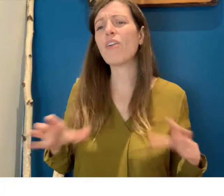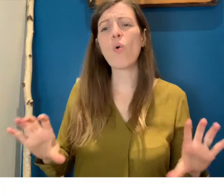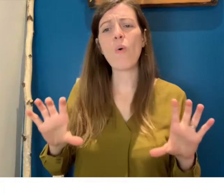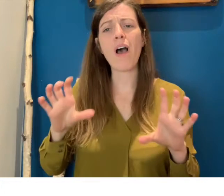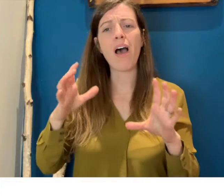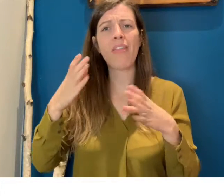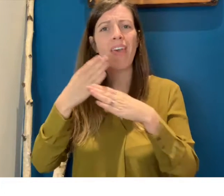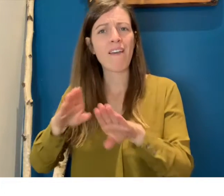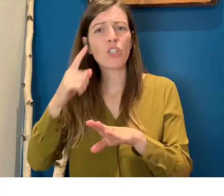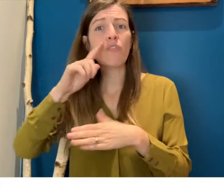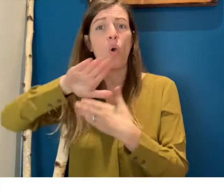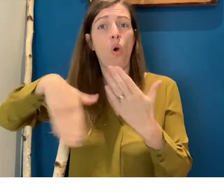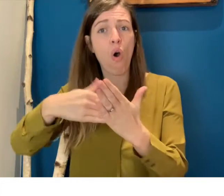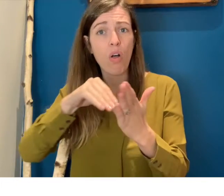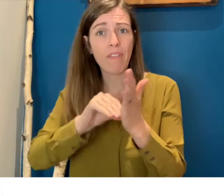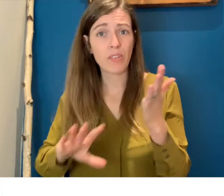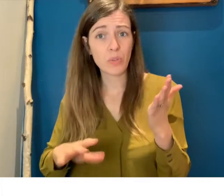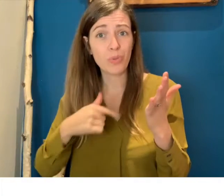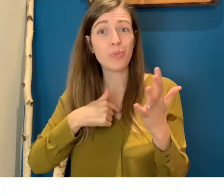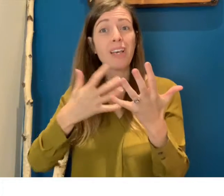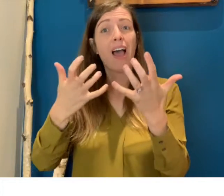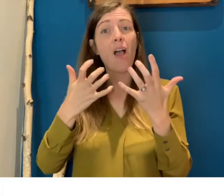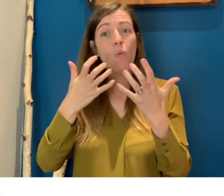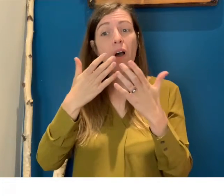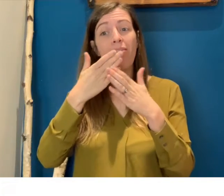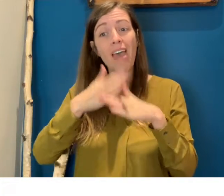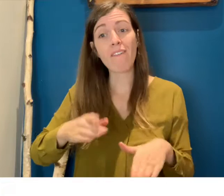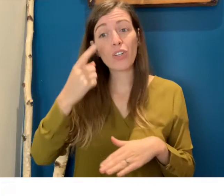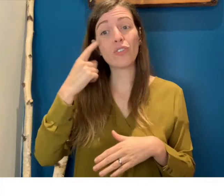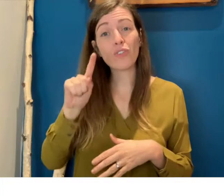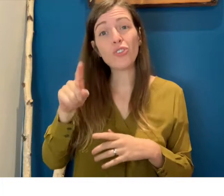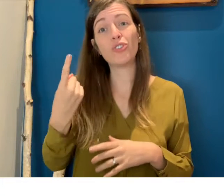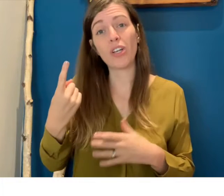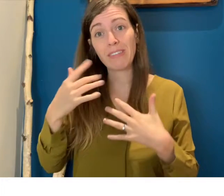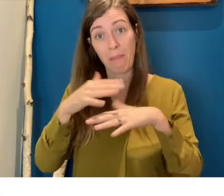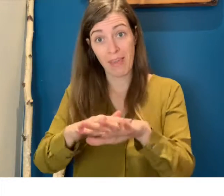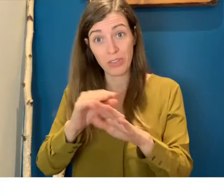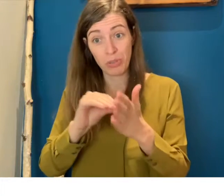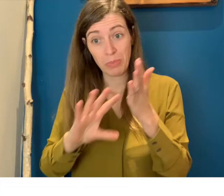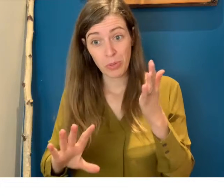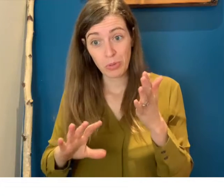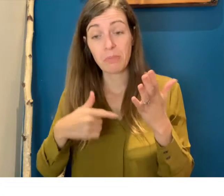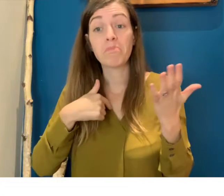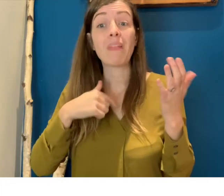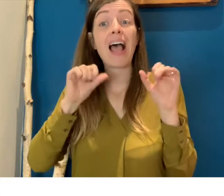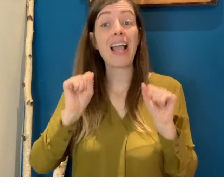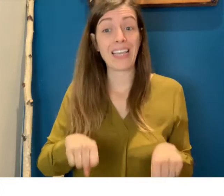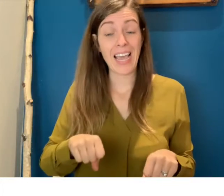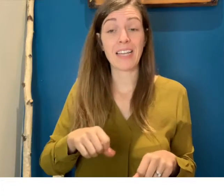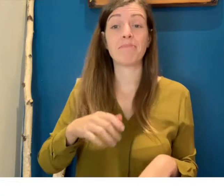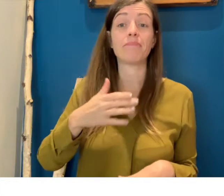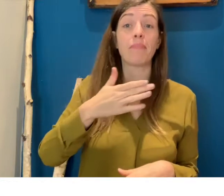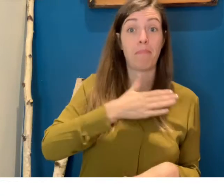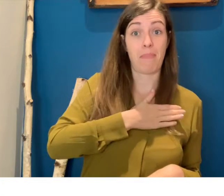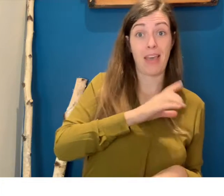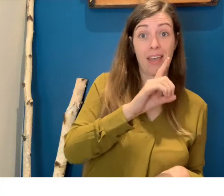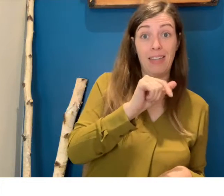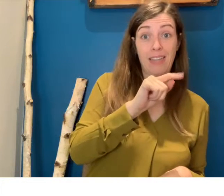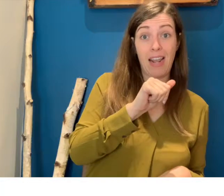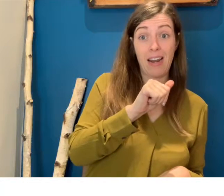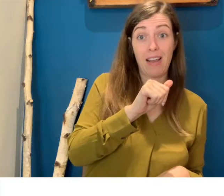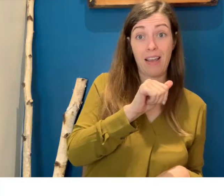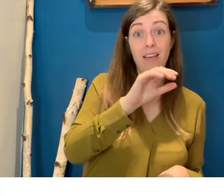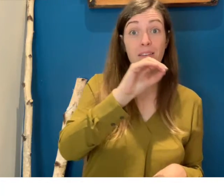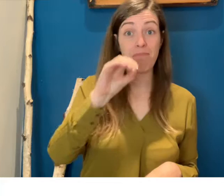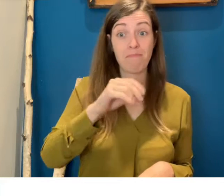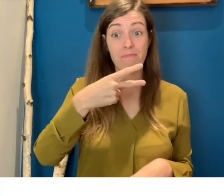and filtering, so combining the two. So say I don't want the average for all of the students, I really just want the average ASL score for the